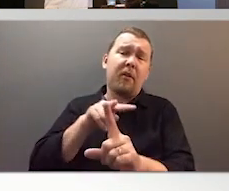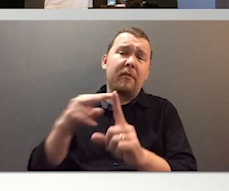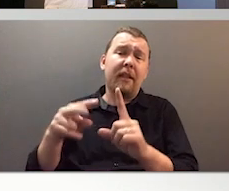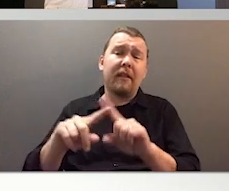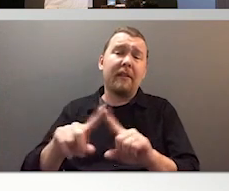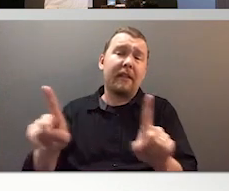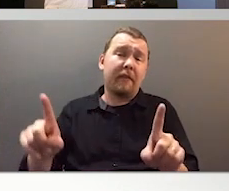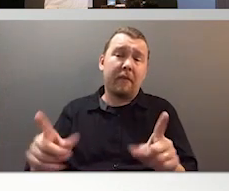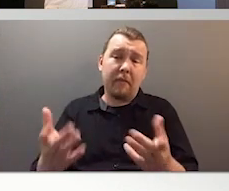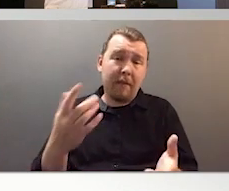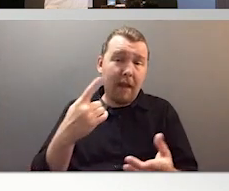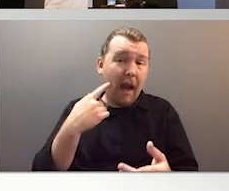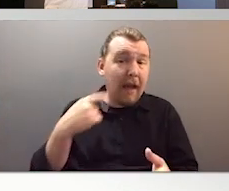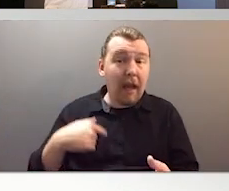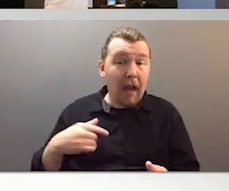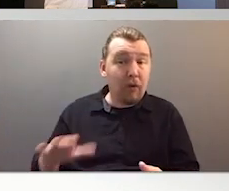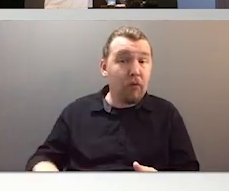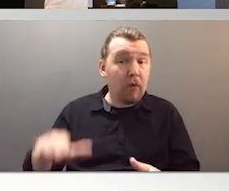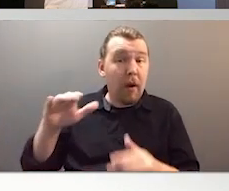So,